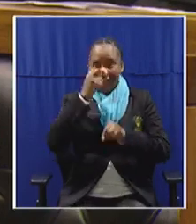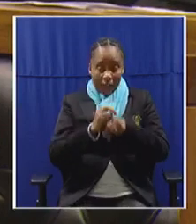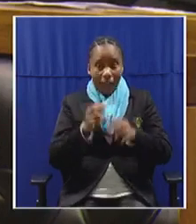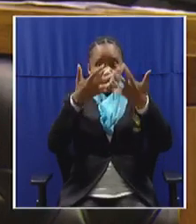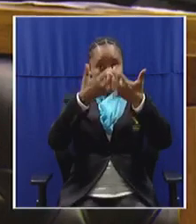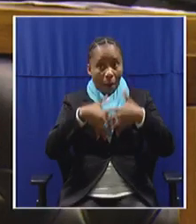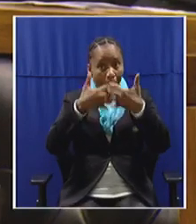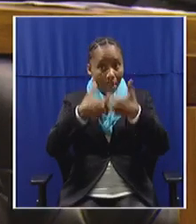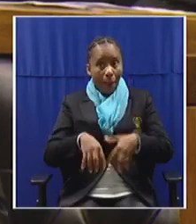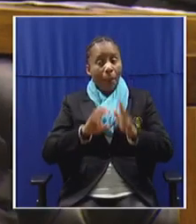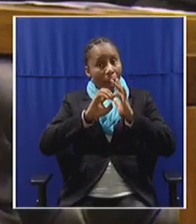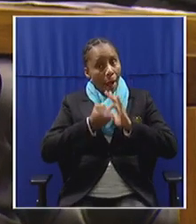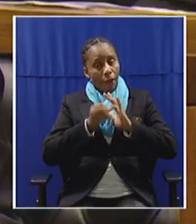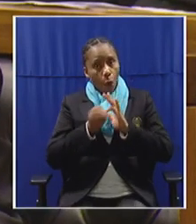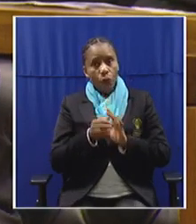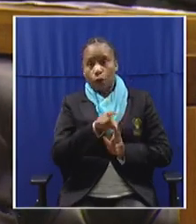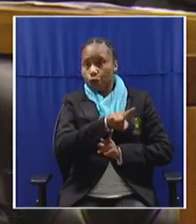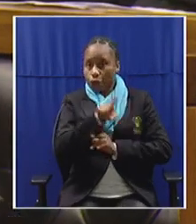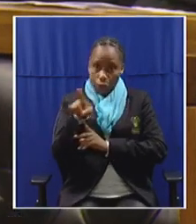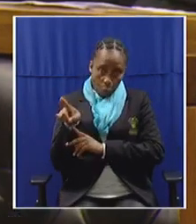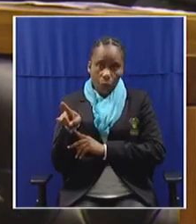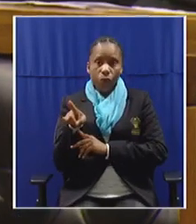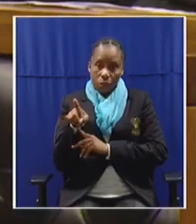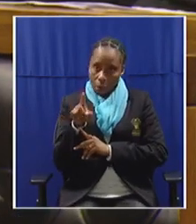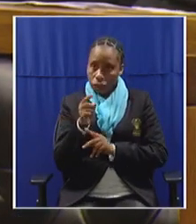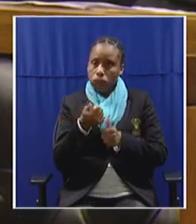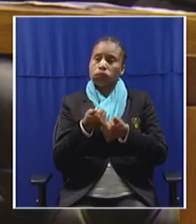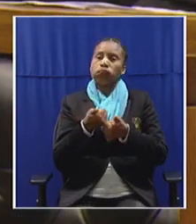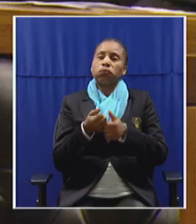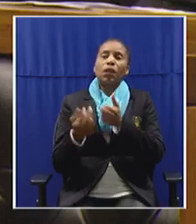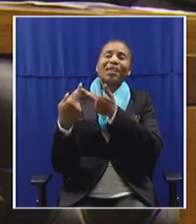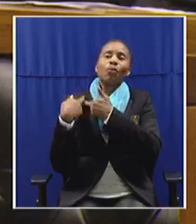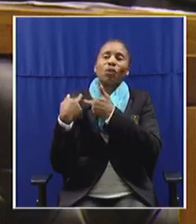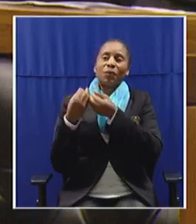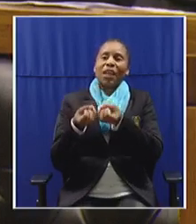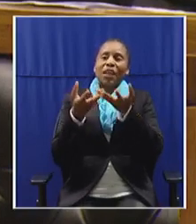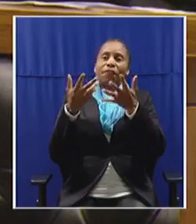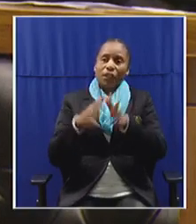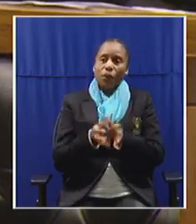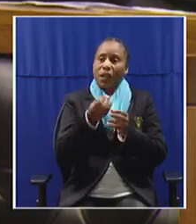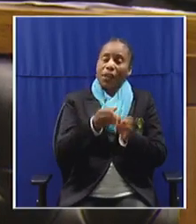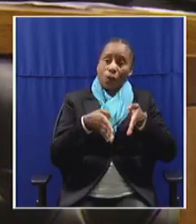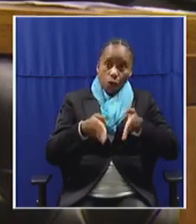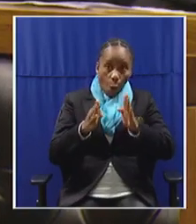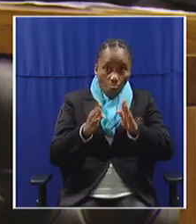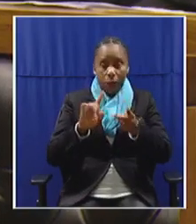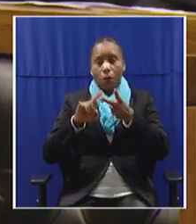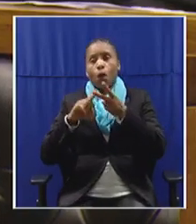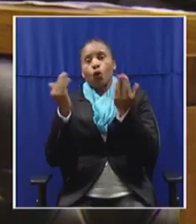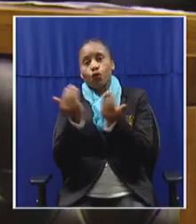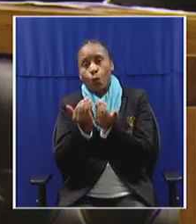effort to those who are charged with certain responsibilities of providing roads, of providing